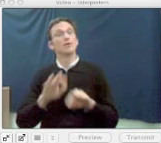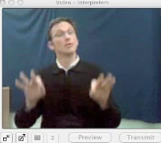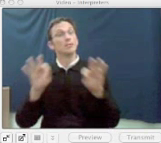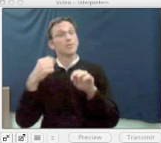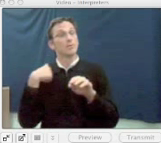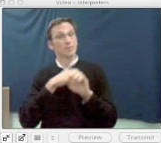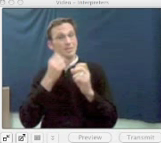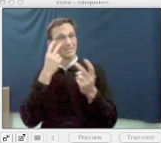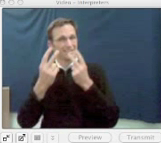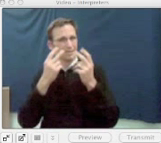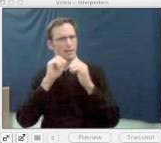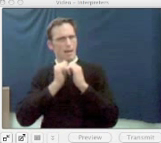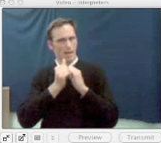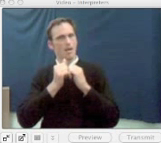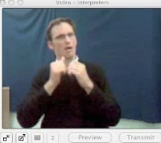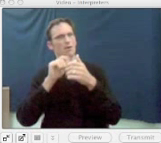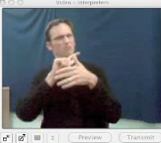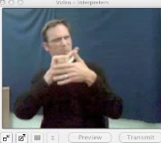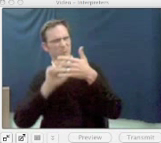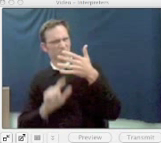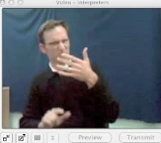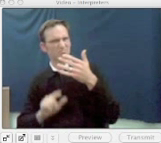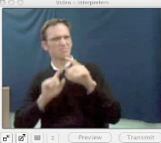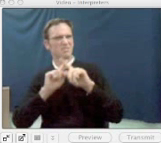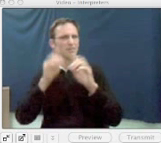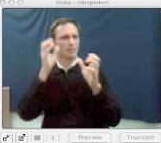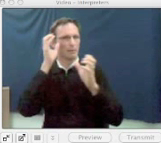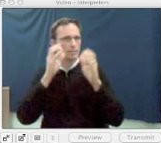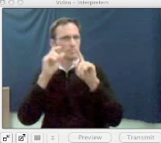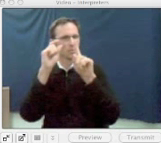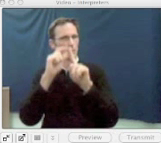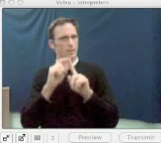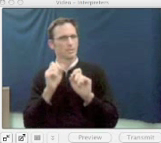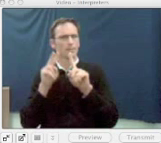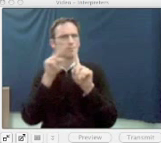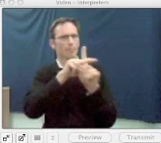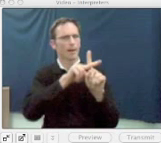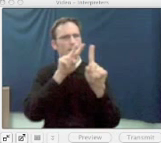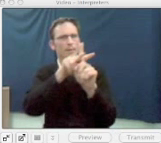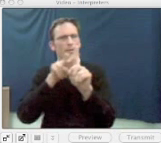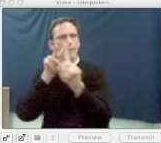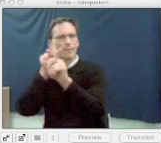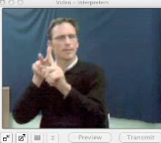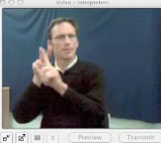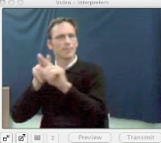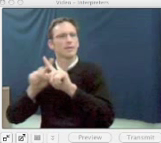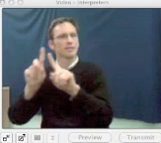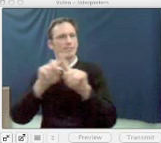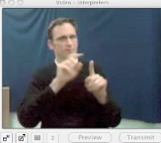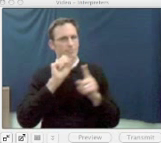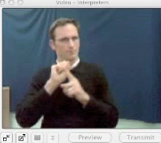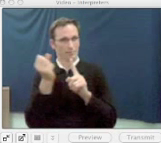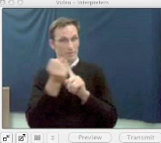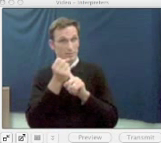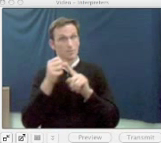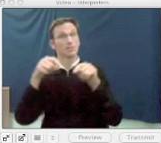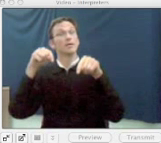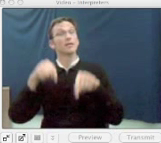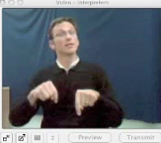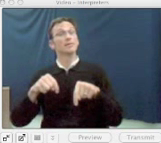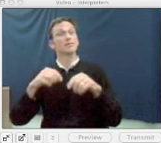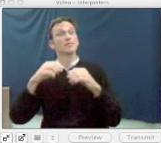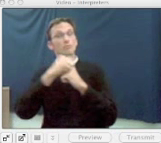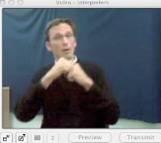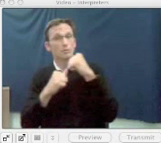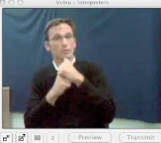range of application, I'm going to go through these things quickly and use this format throughout the entire rest